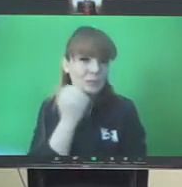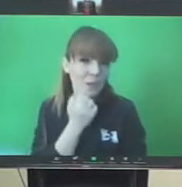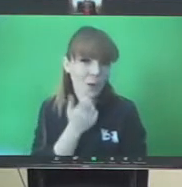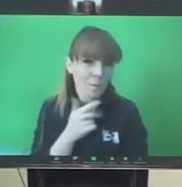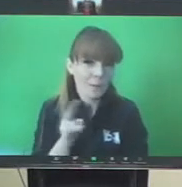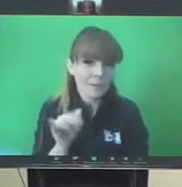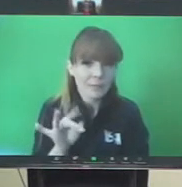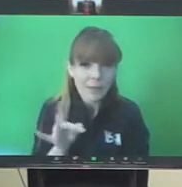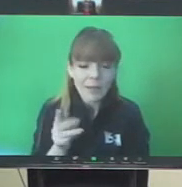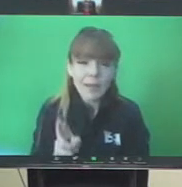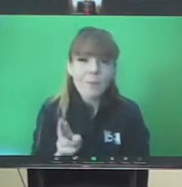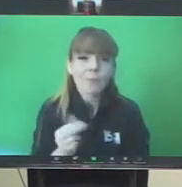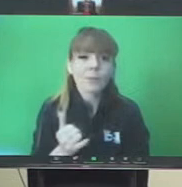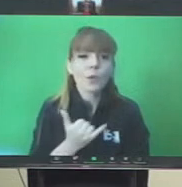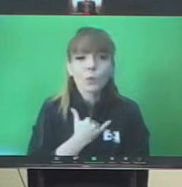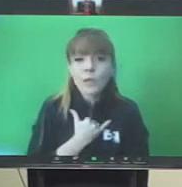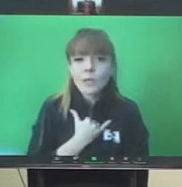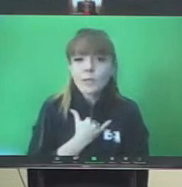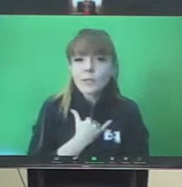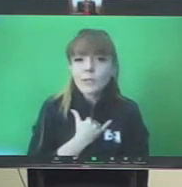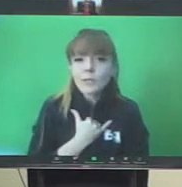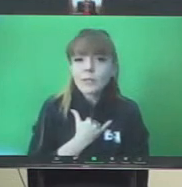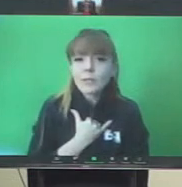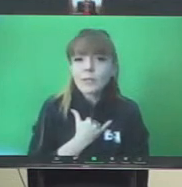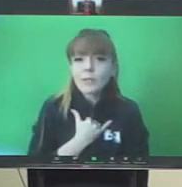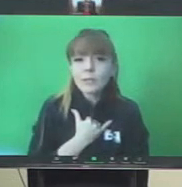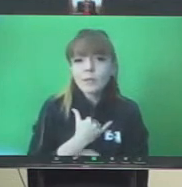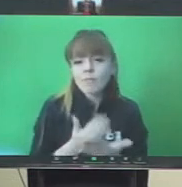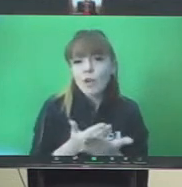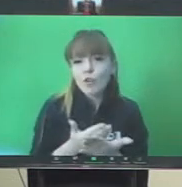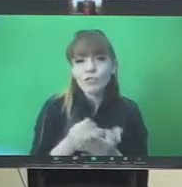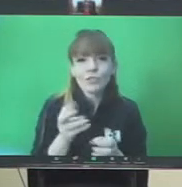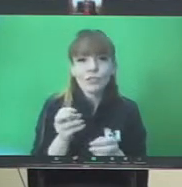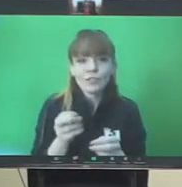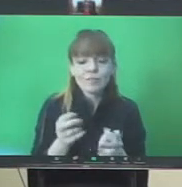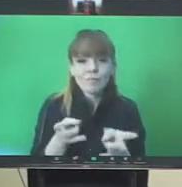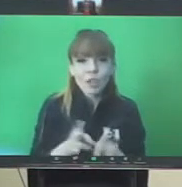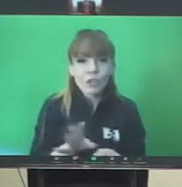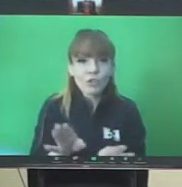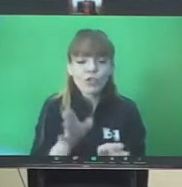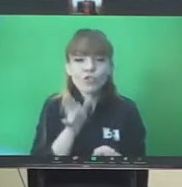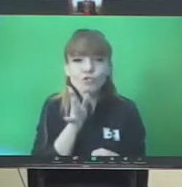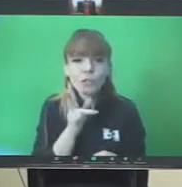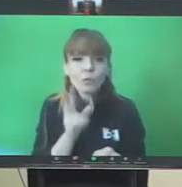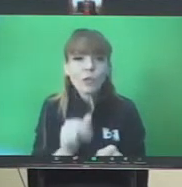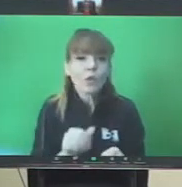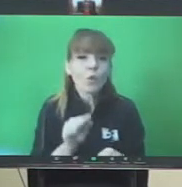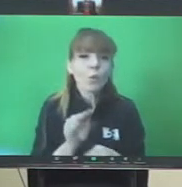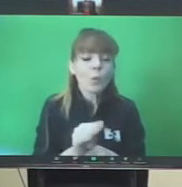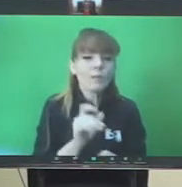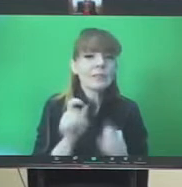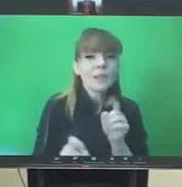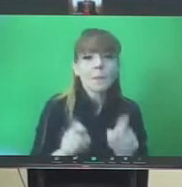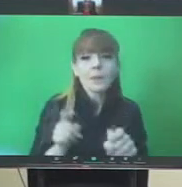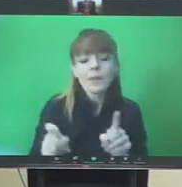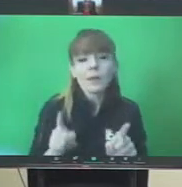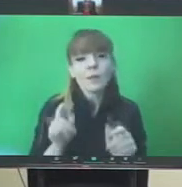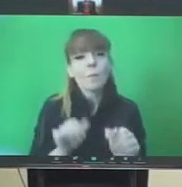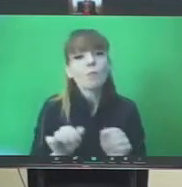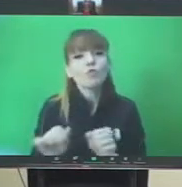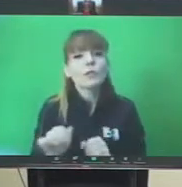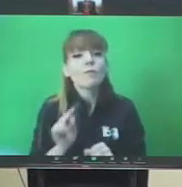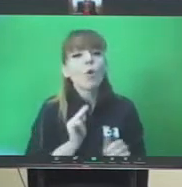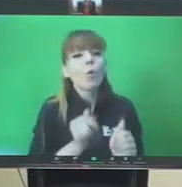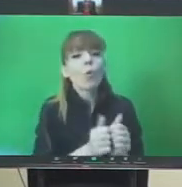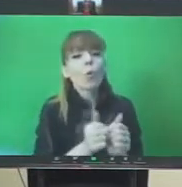Thank you very much. We seem to have no time for more questions, but perhaps